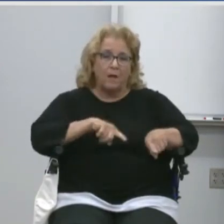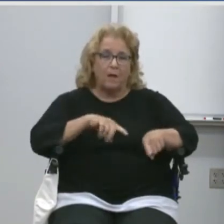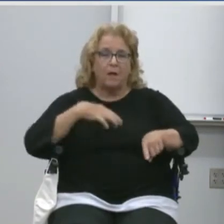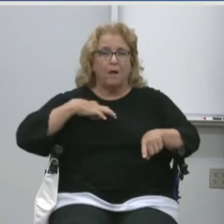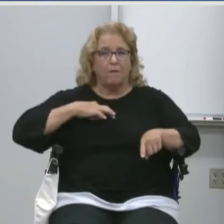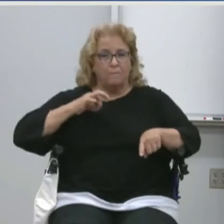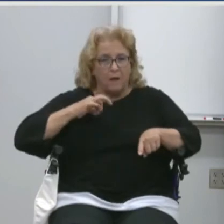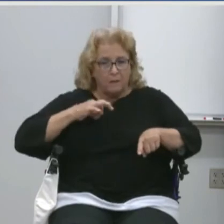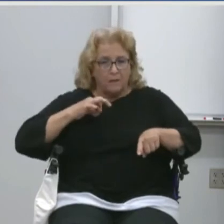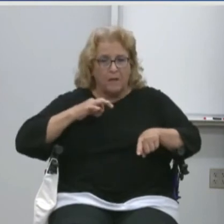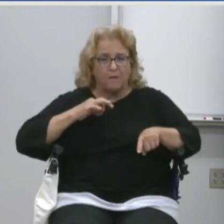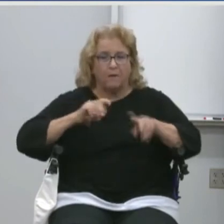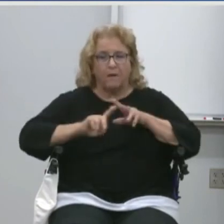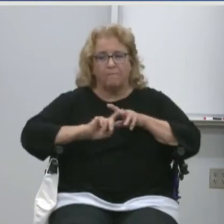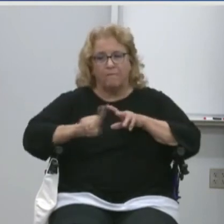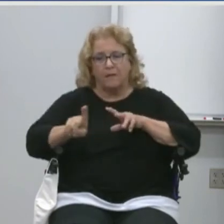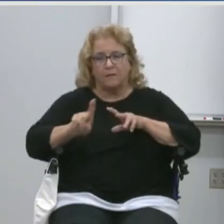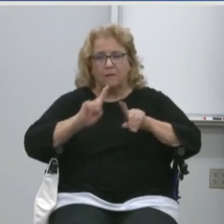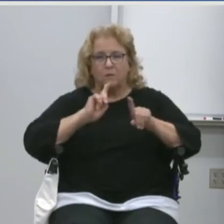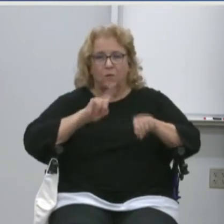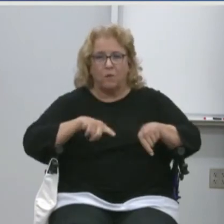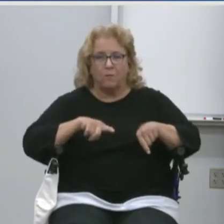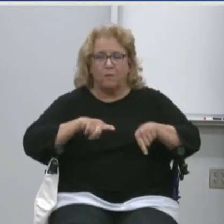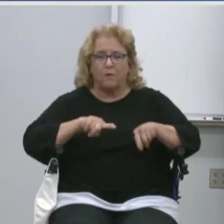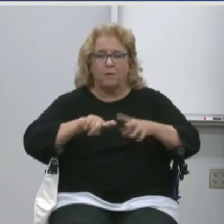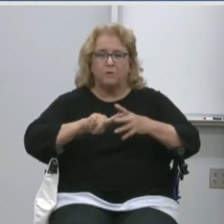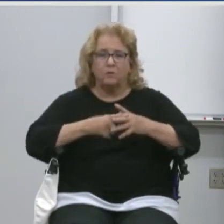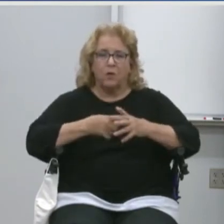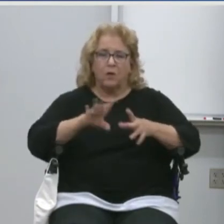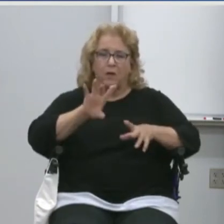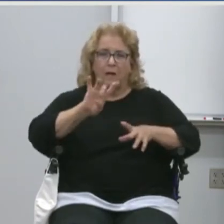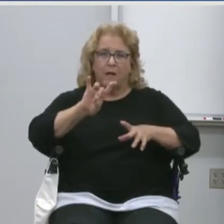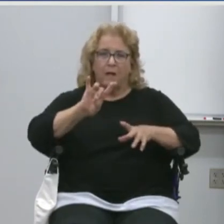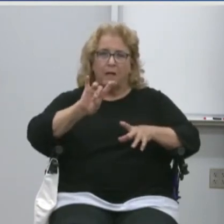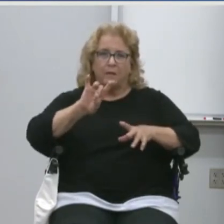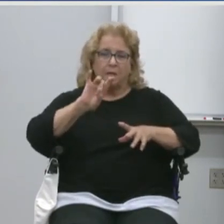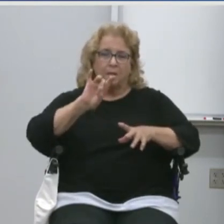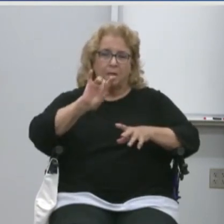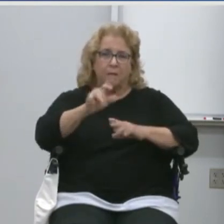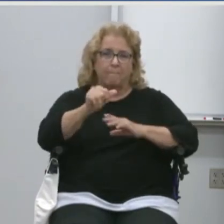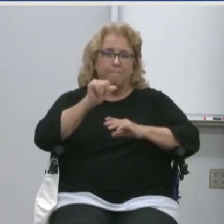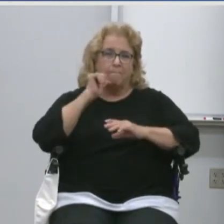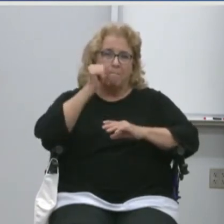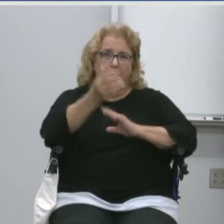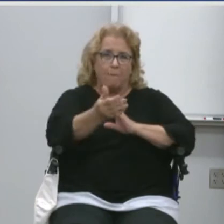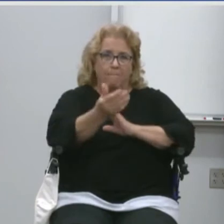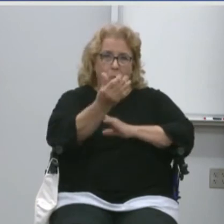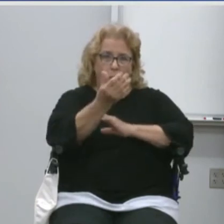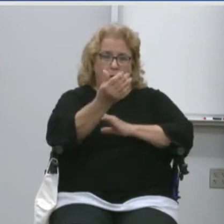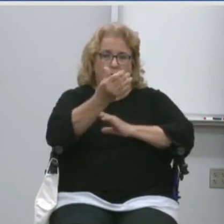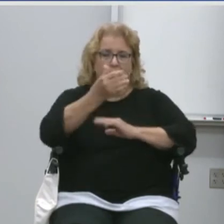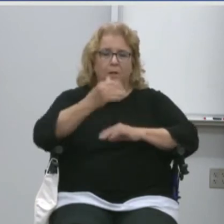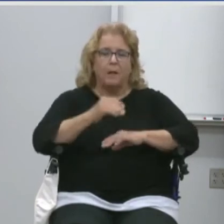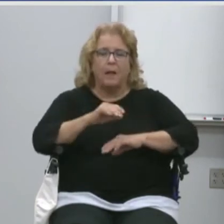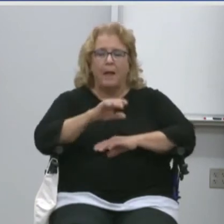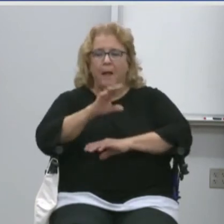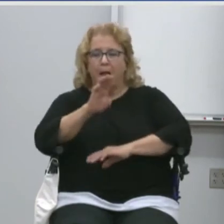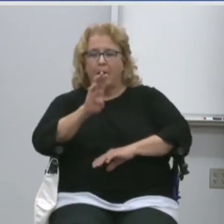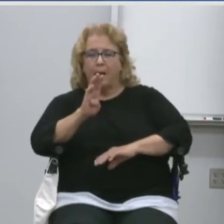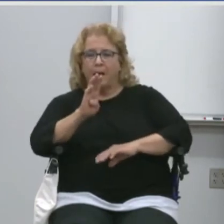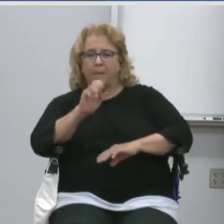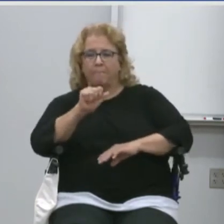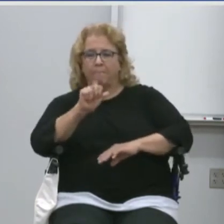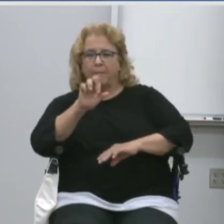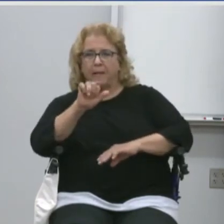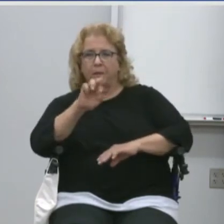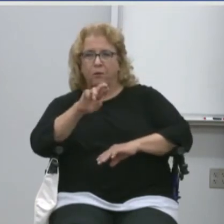voluntary evacuation order effective 8 a.m. tomorrow, Sunday, August 2nd, for the barrier island and then